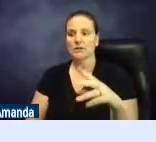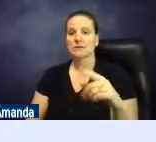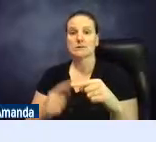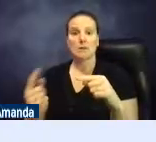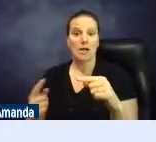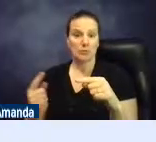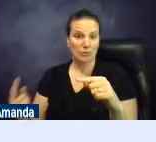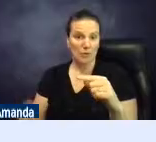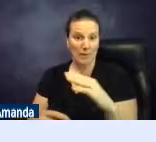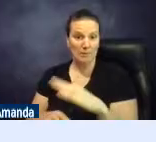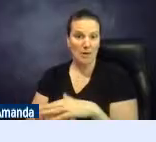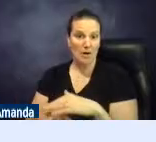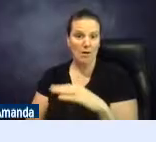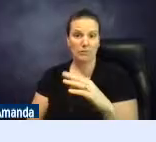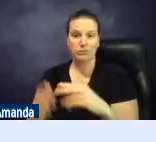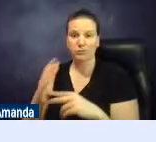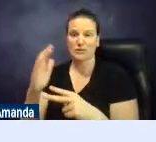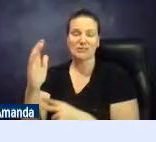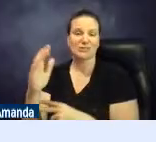is significant for